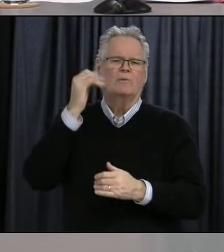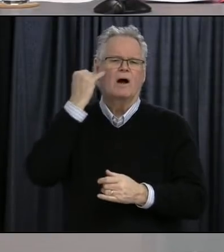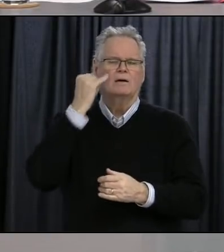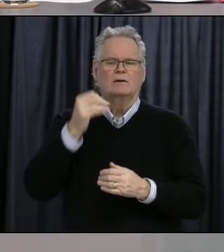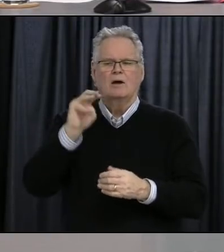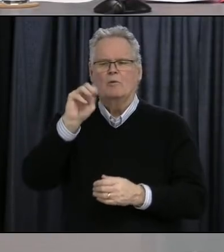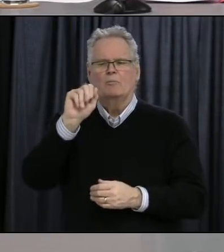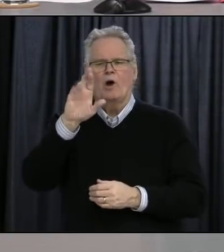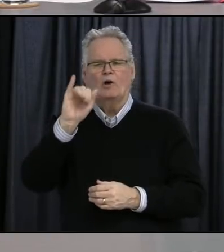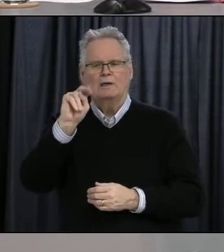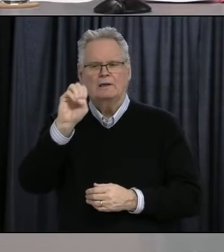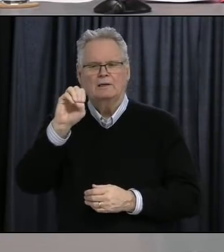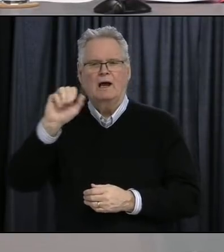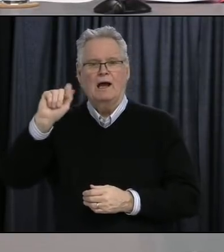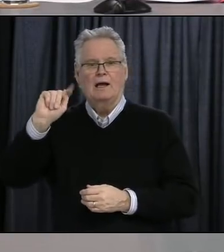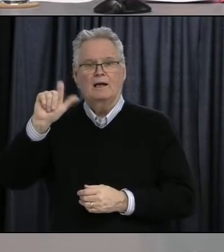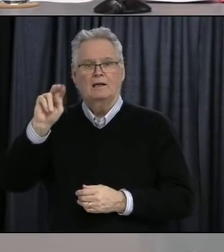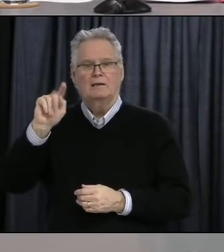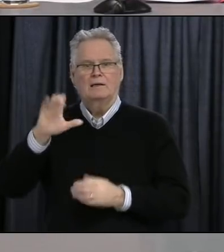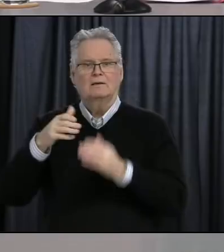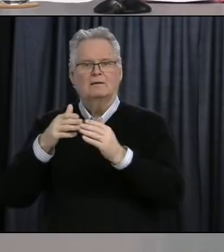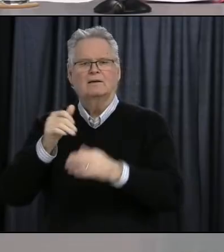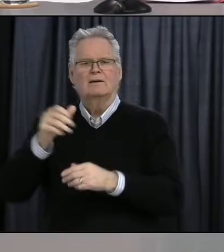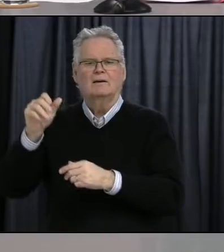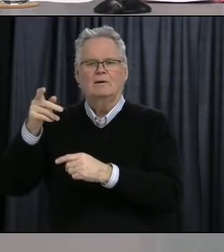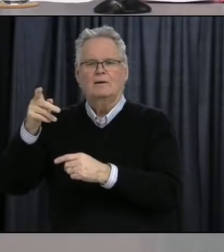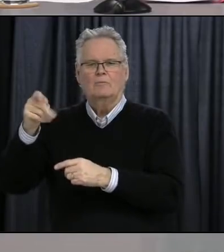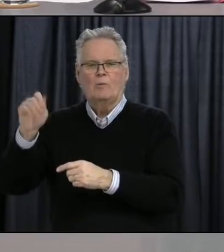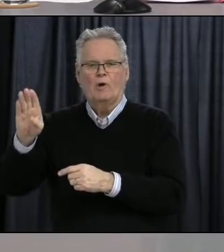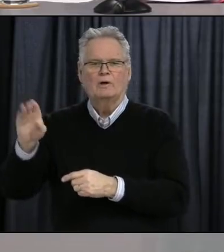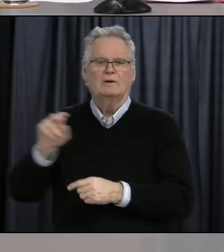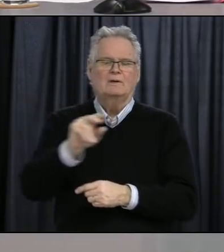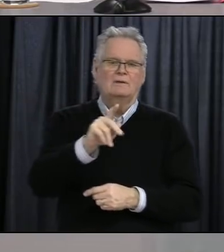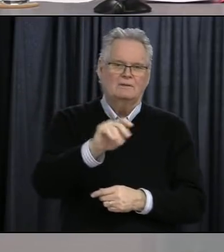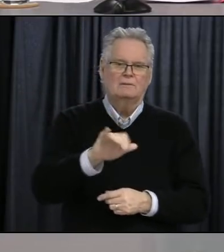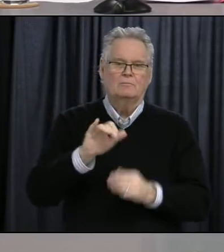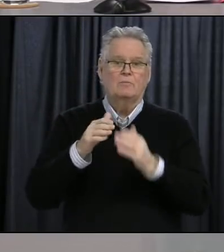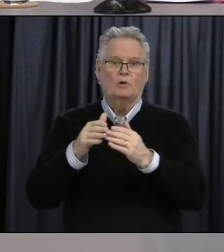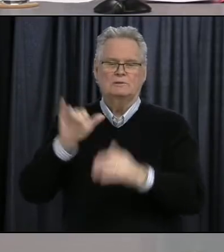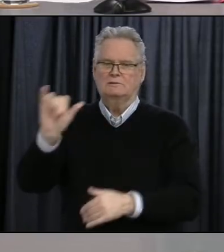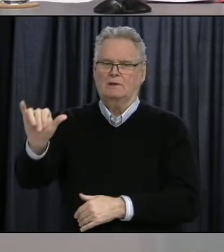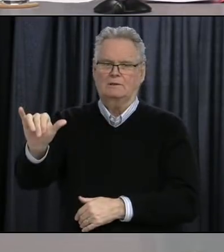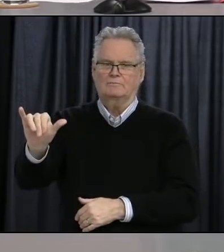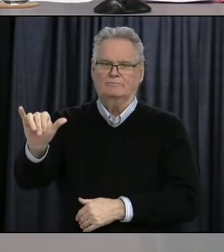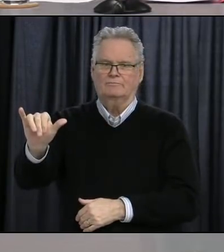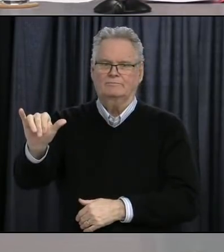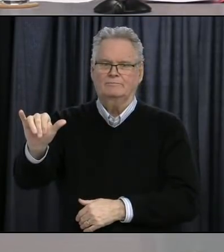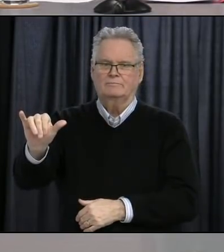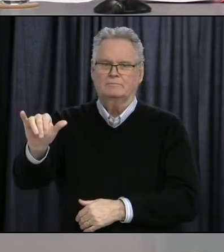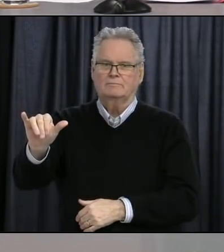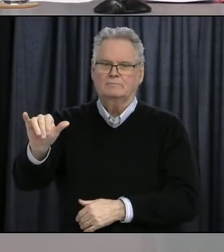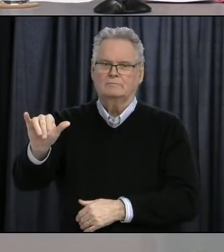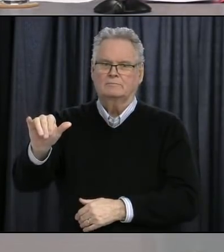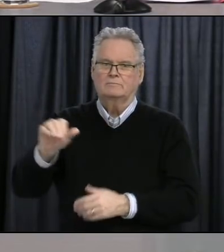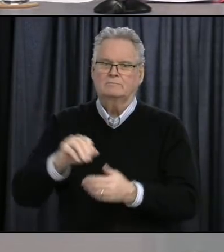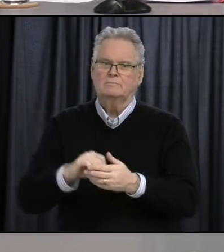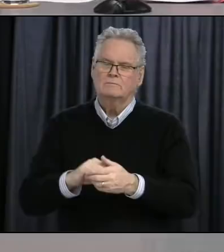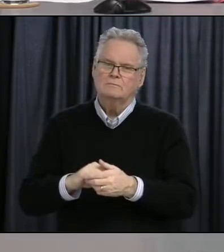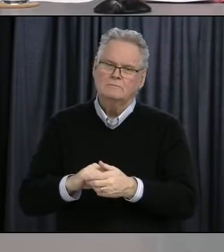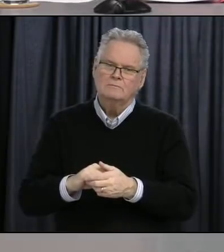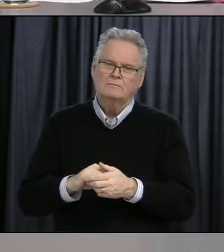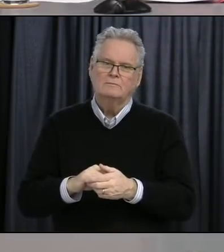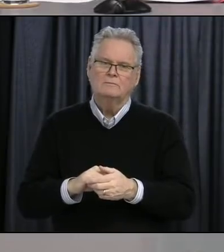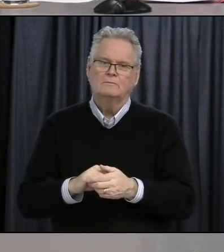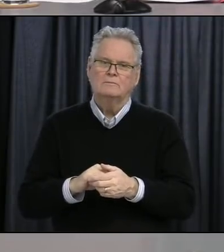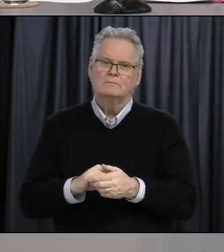to do any sort of further isolation. So why are Marine Atlantic workers being treated one way and workers on other ships being treated